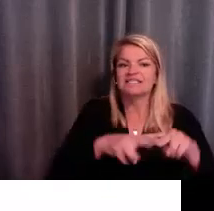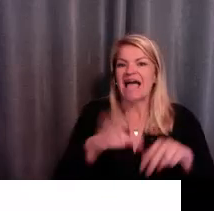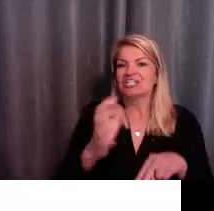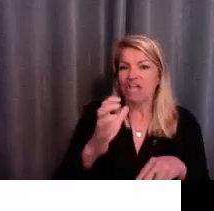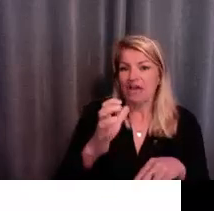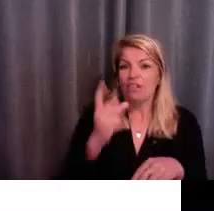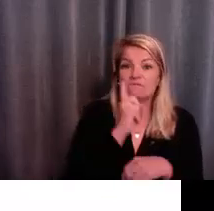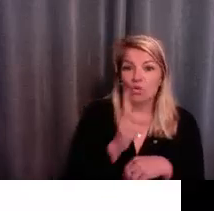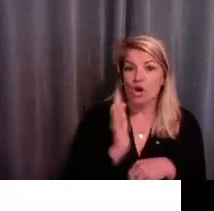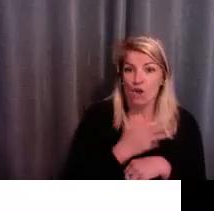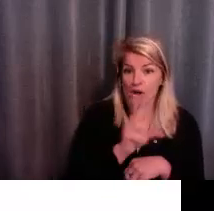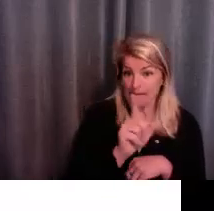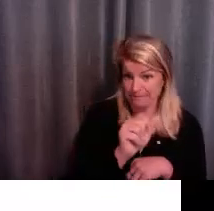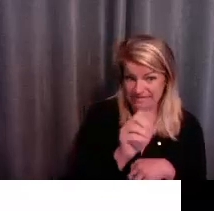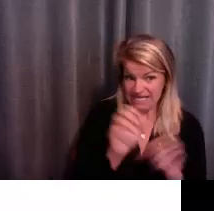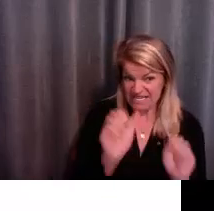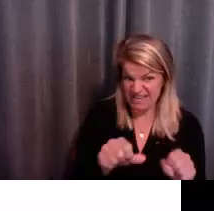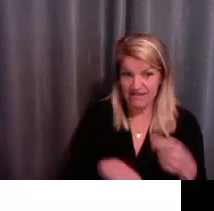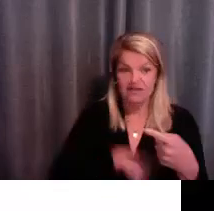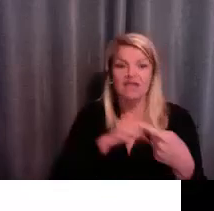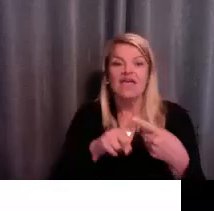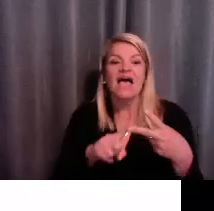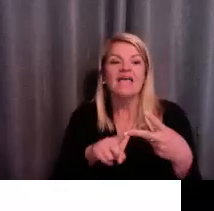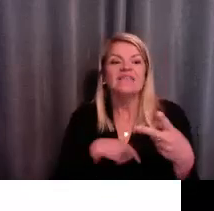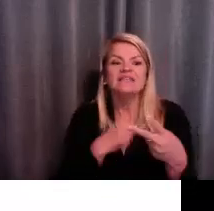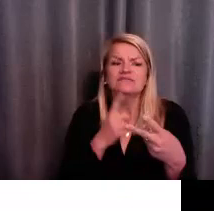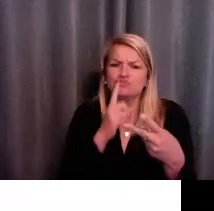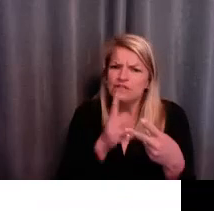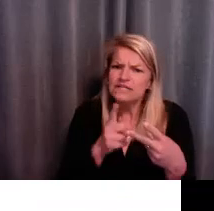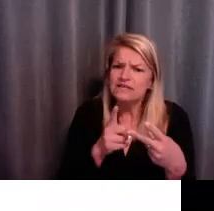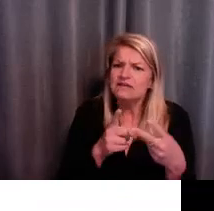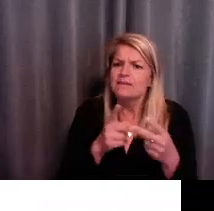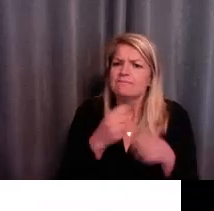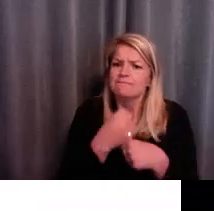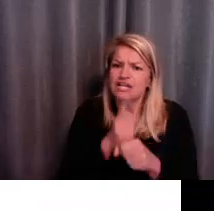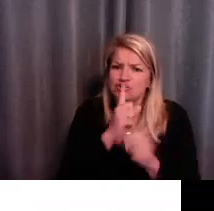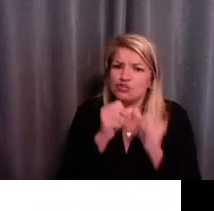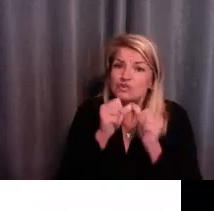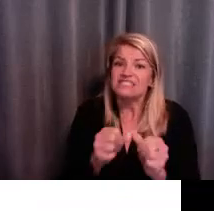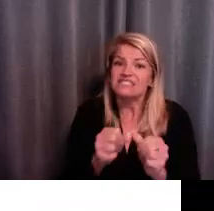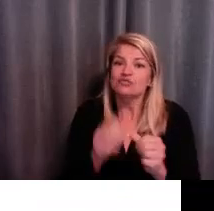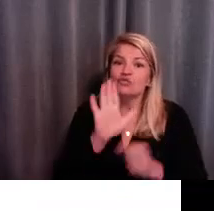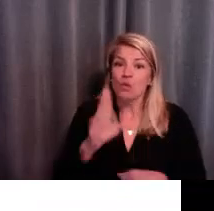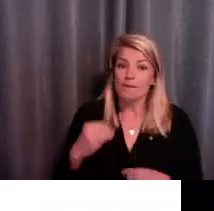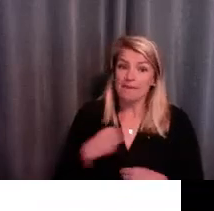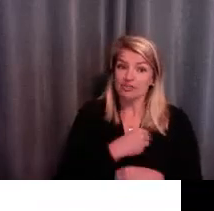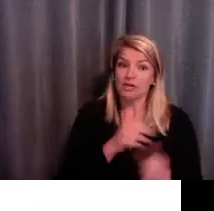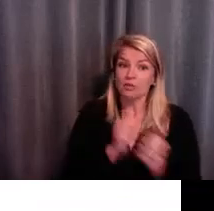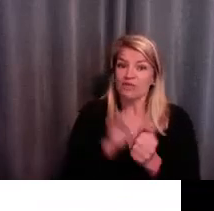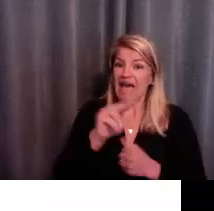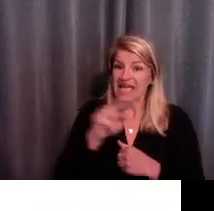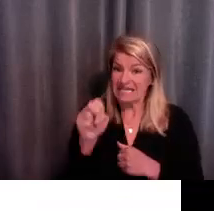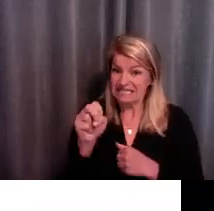Update, by keeping your membership with INEE up to date, or